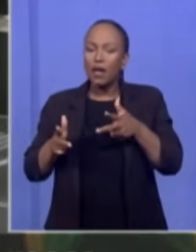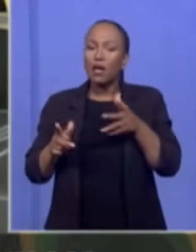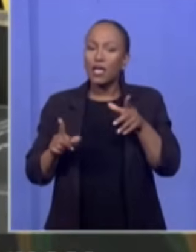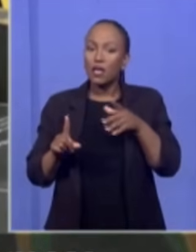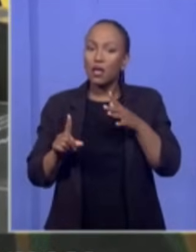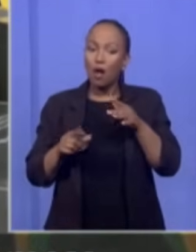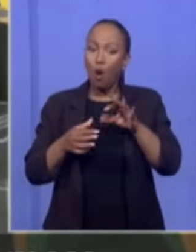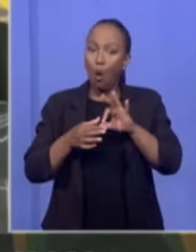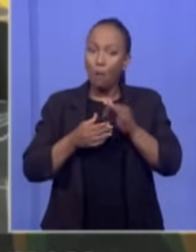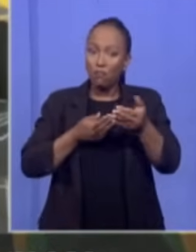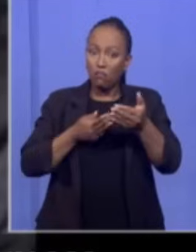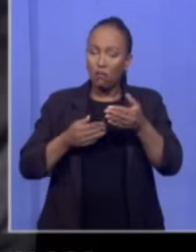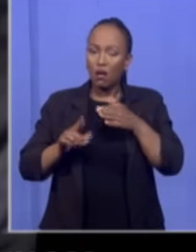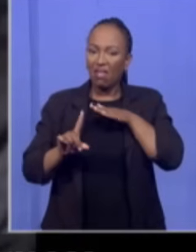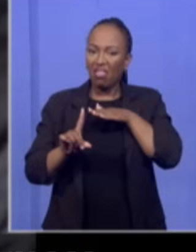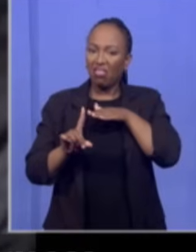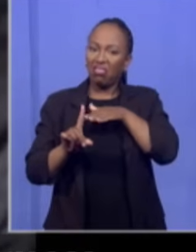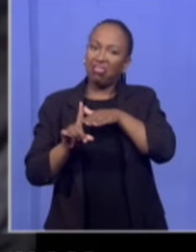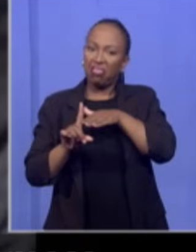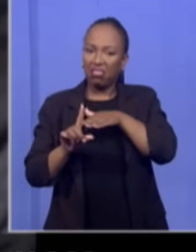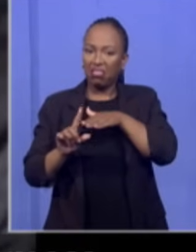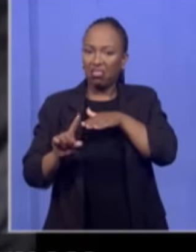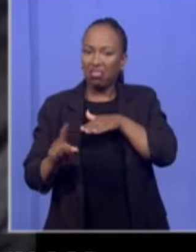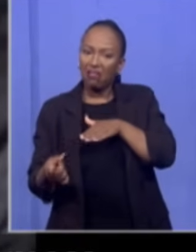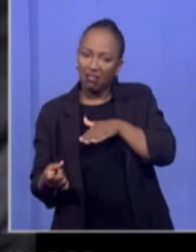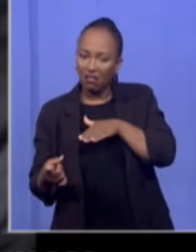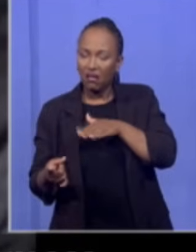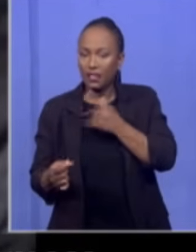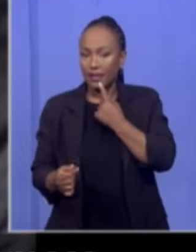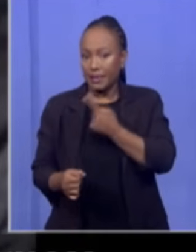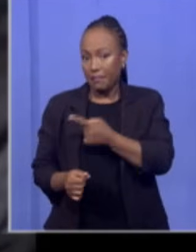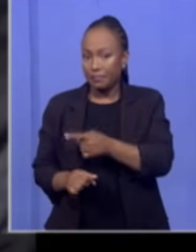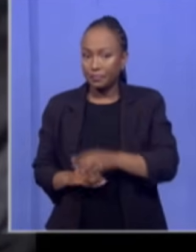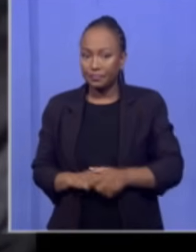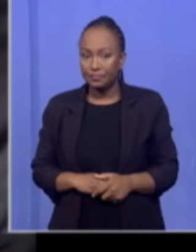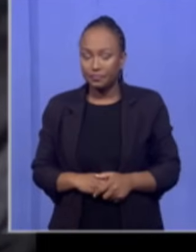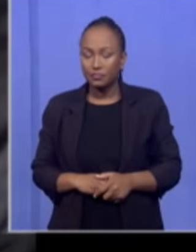kwa ga gagwe kwa Grooteville. At least as a family,